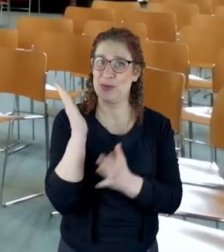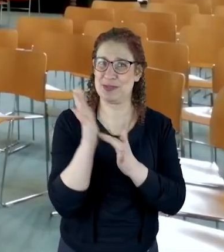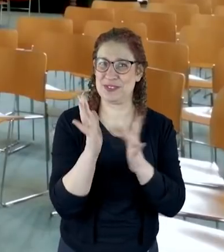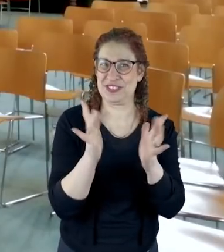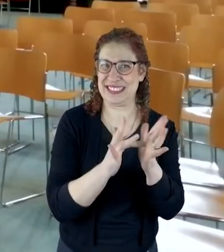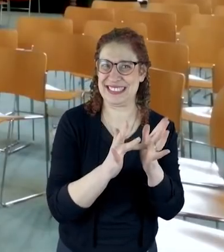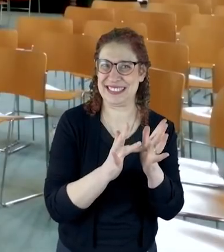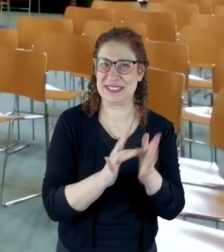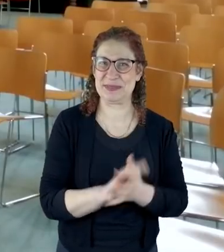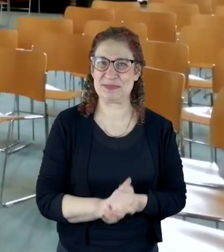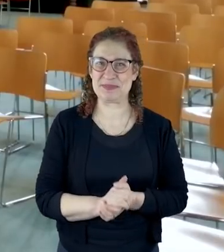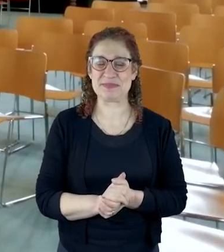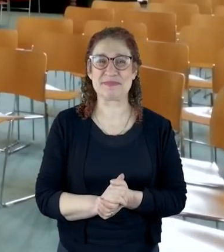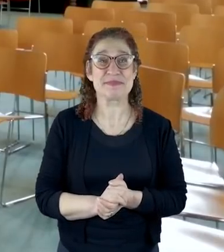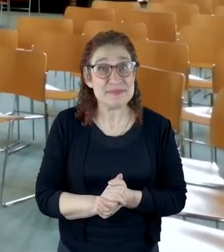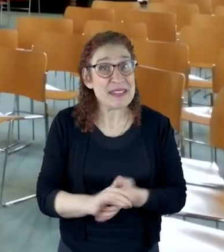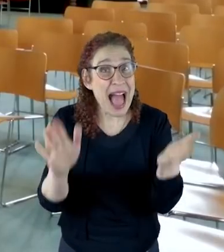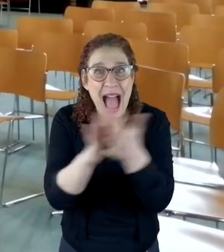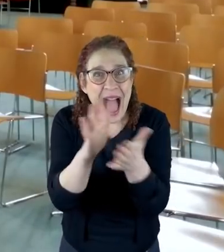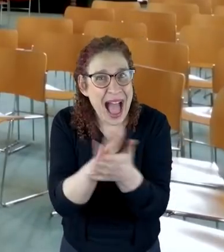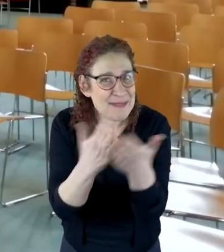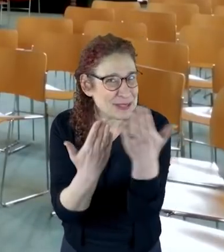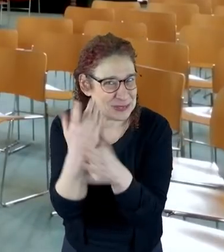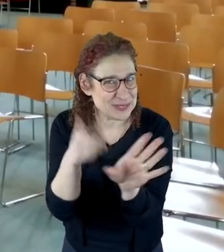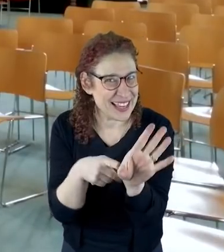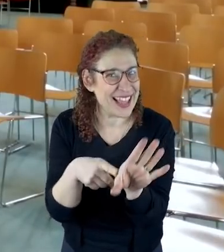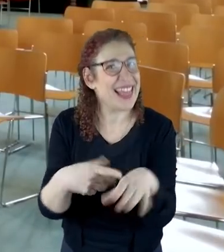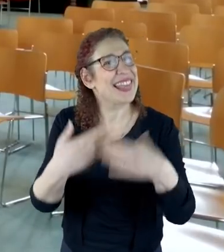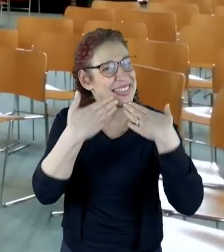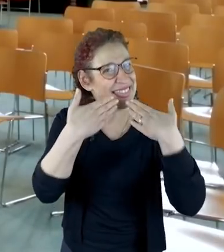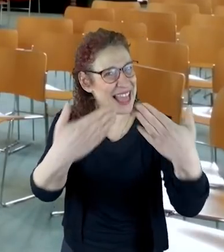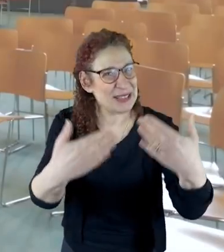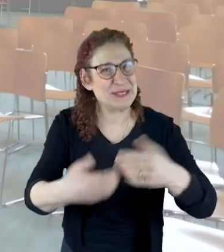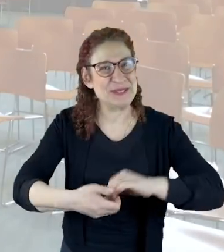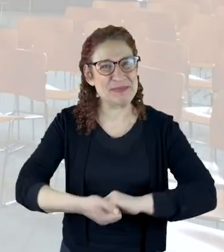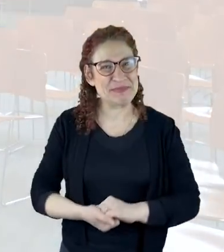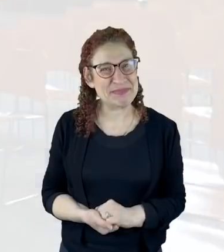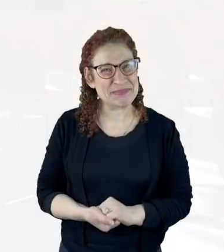Jesus. So happy New Year to you all, and thank you.